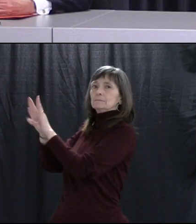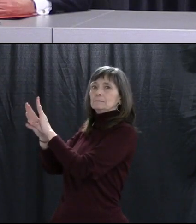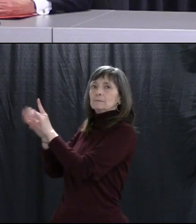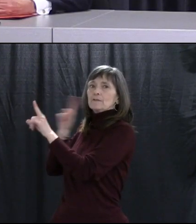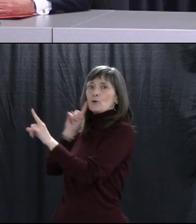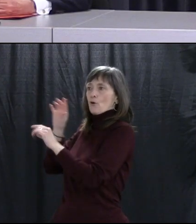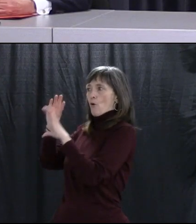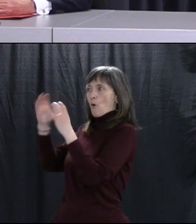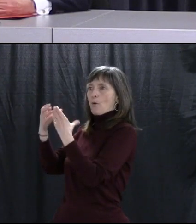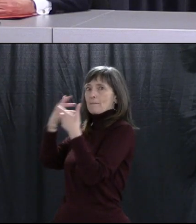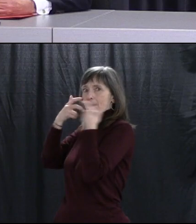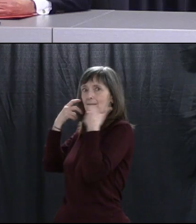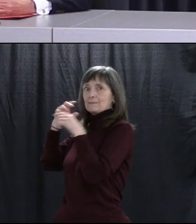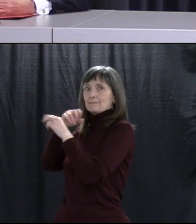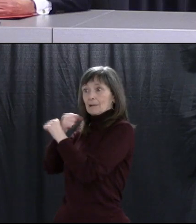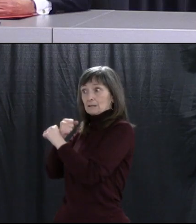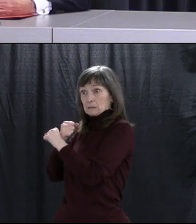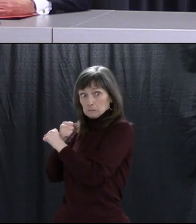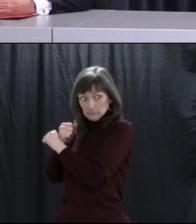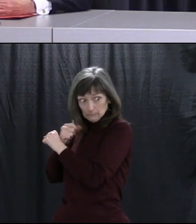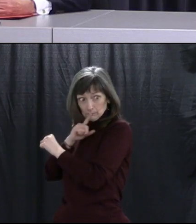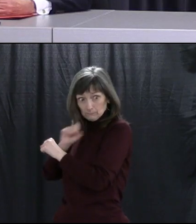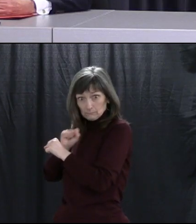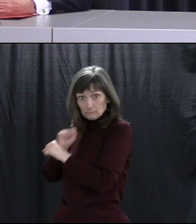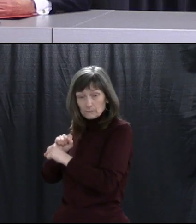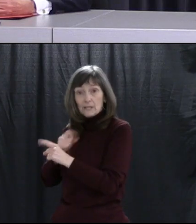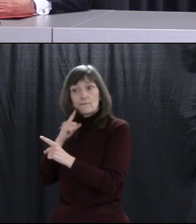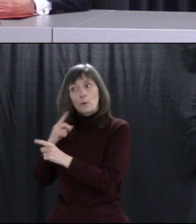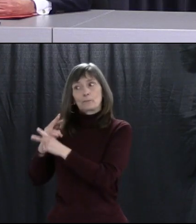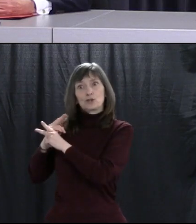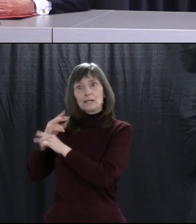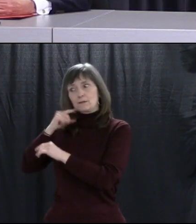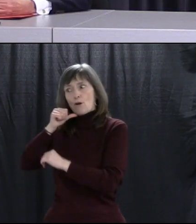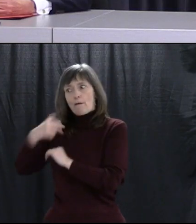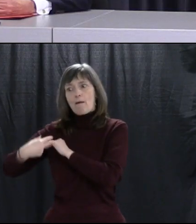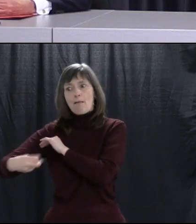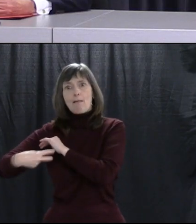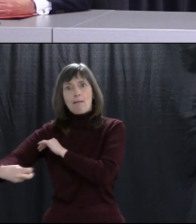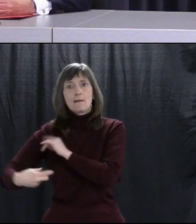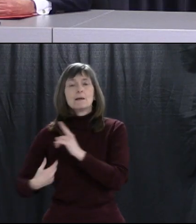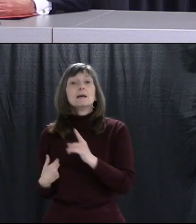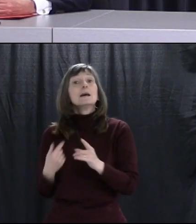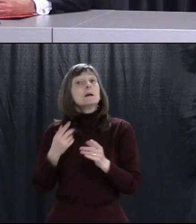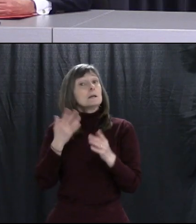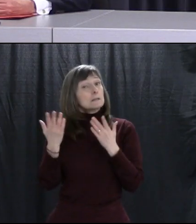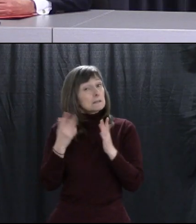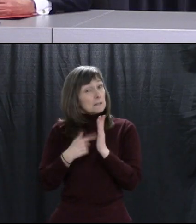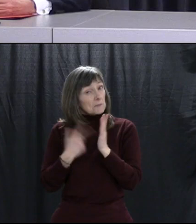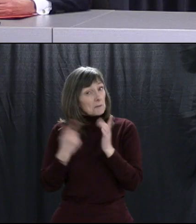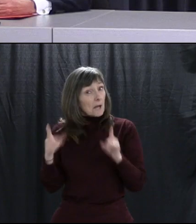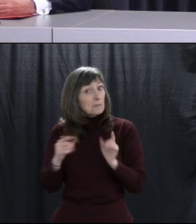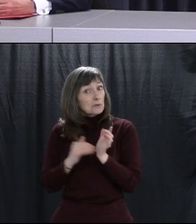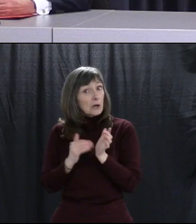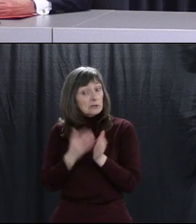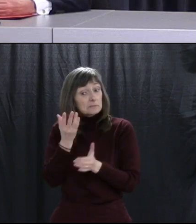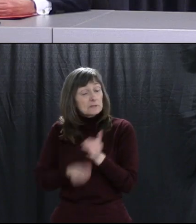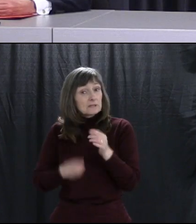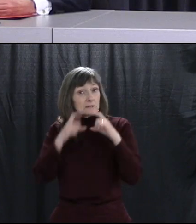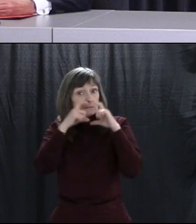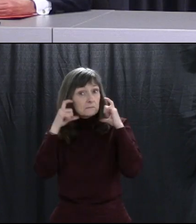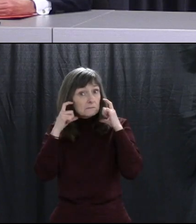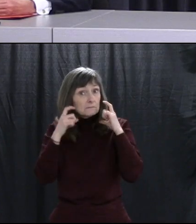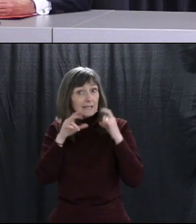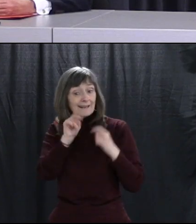have we seen, and have there been instances where doctors have not had the N95 masks or other essential equipment? The